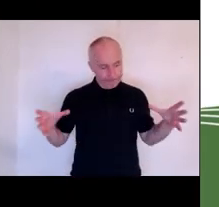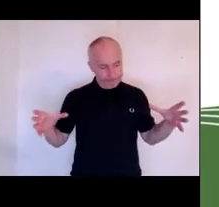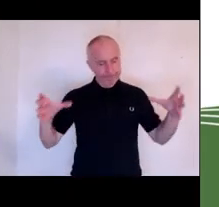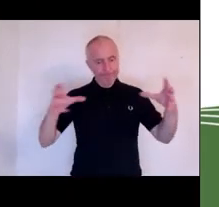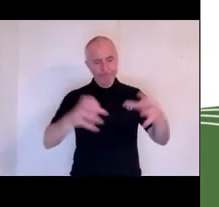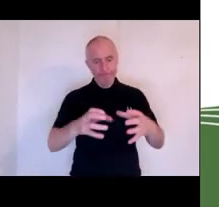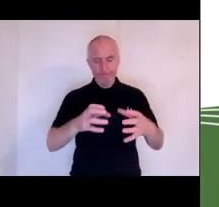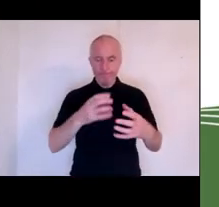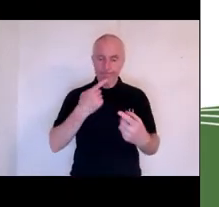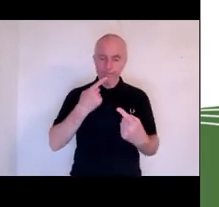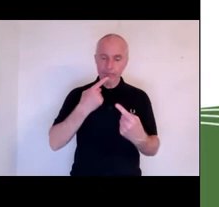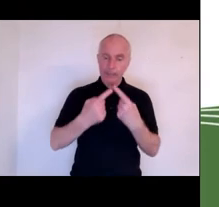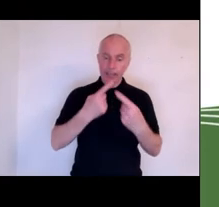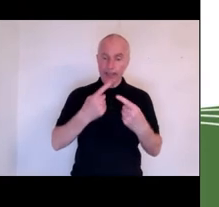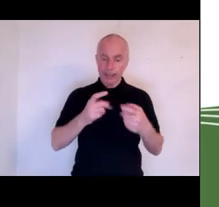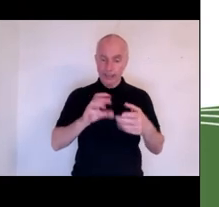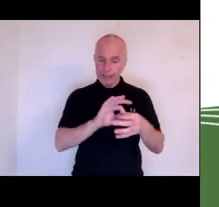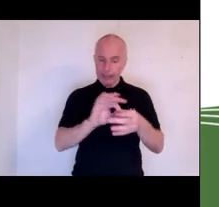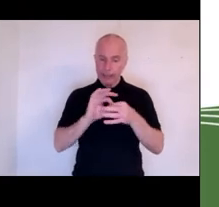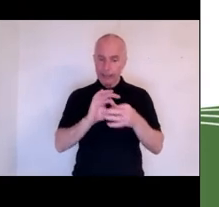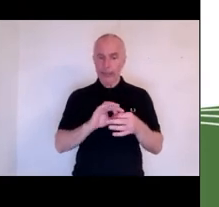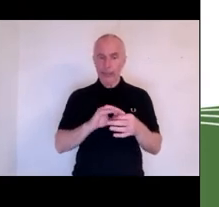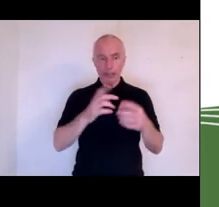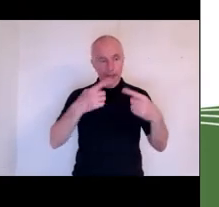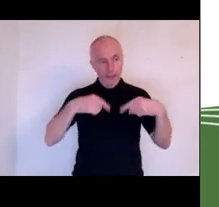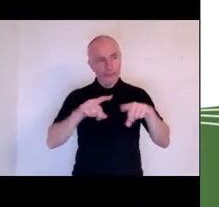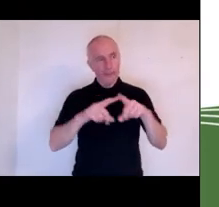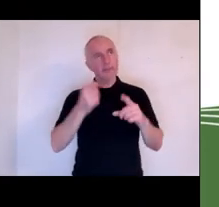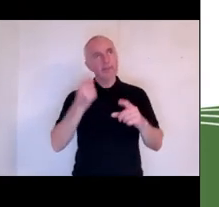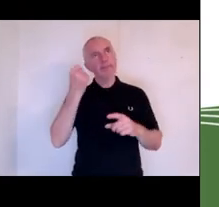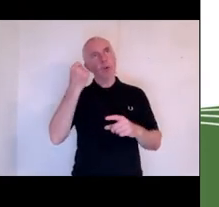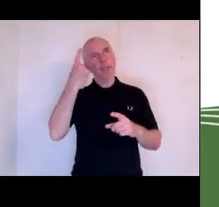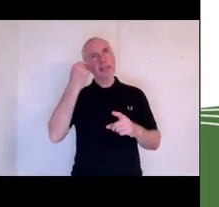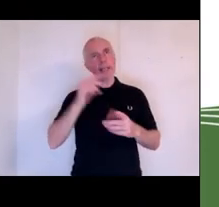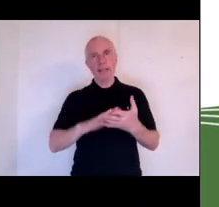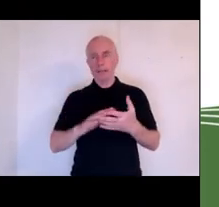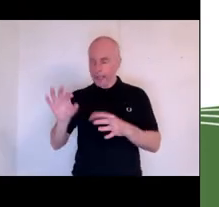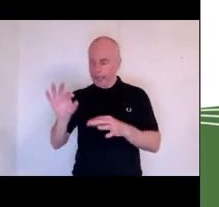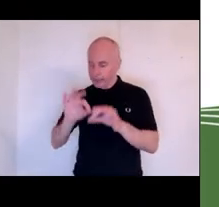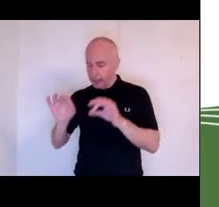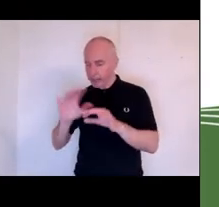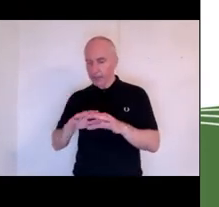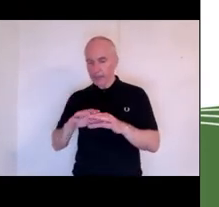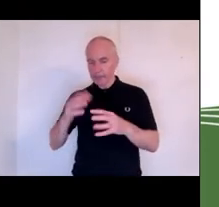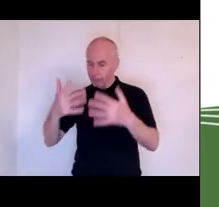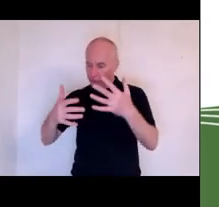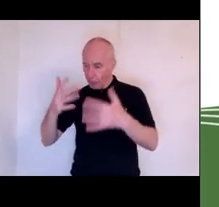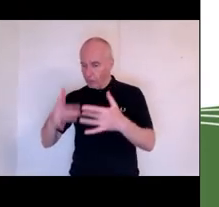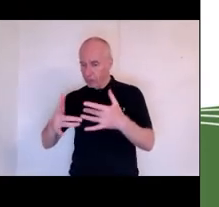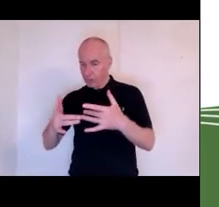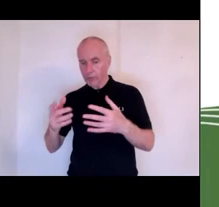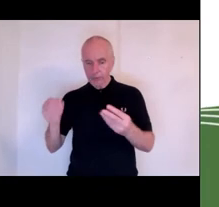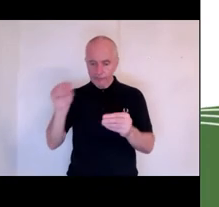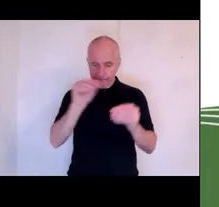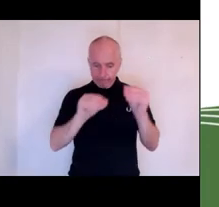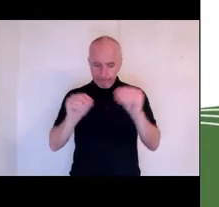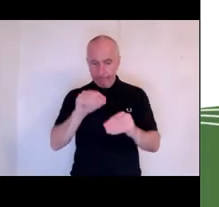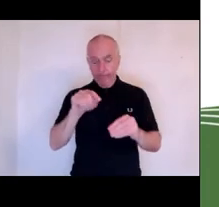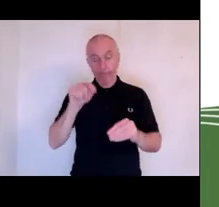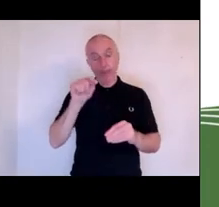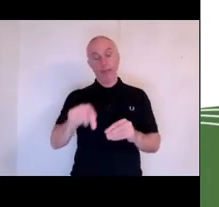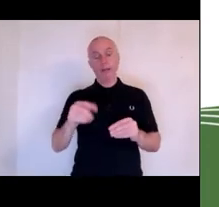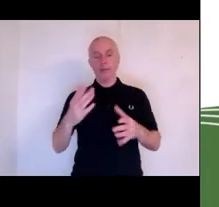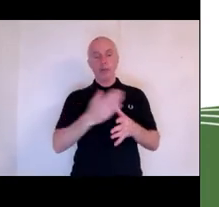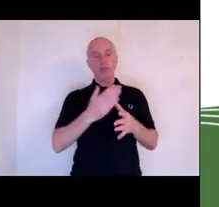bringing the understanding of that data together and all the experiments that feed into that data together is perhaps the original big data challenge